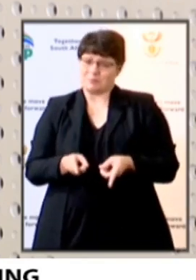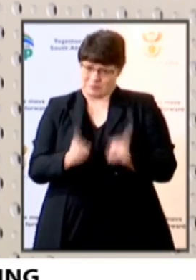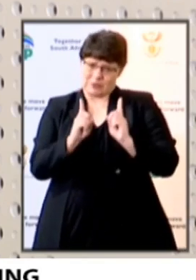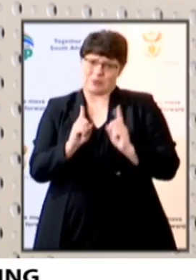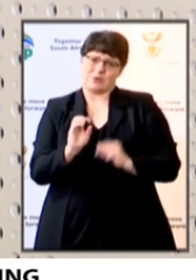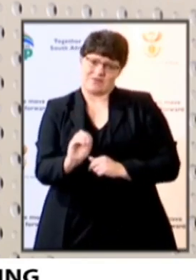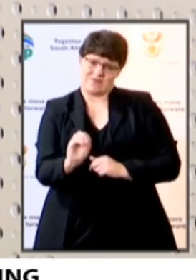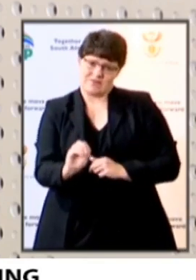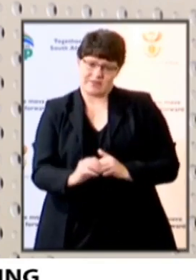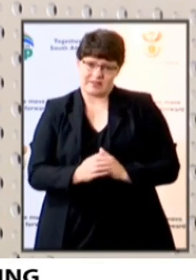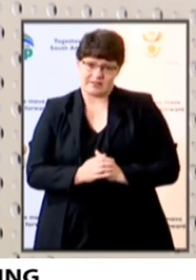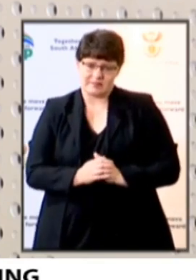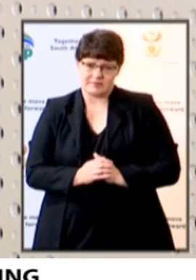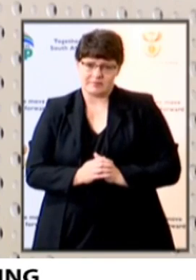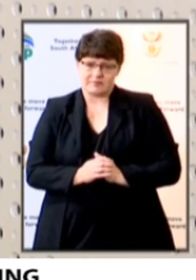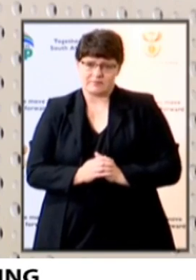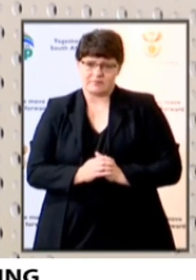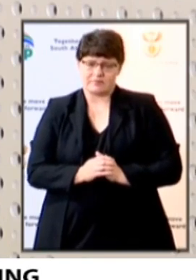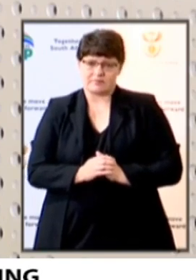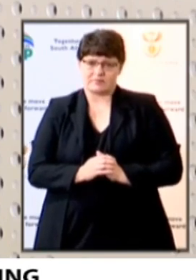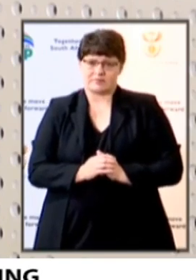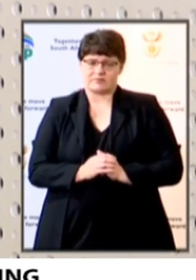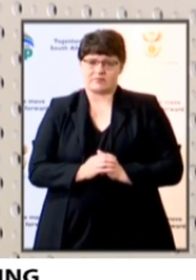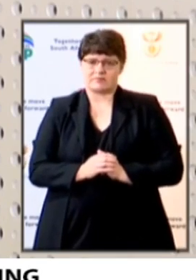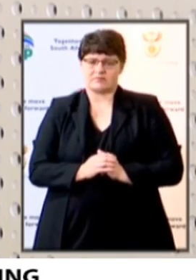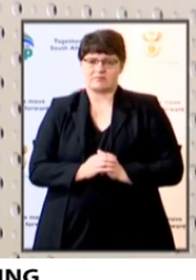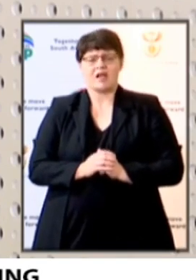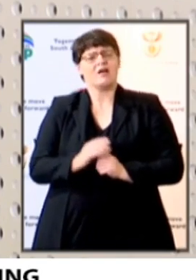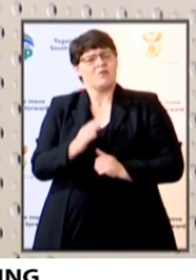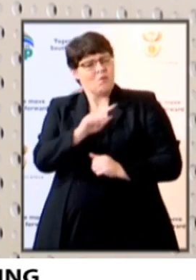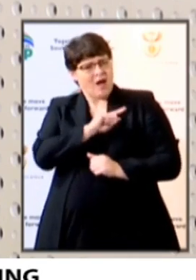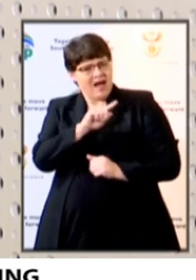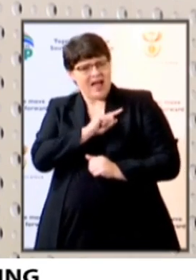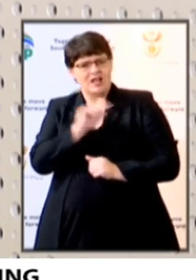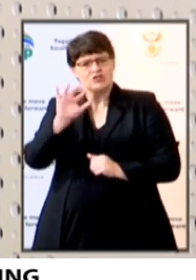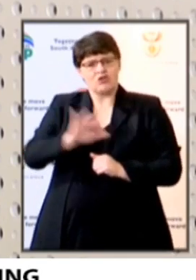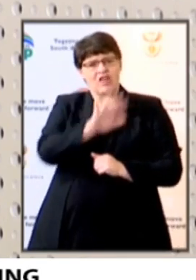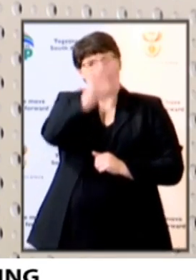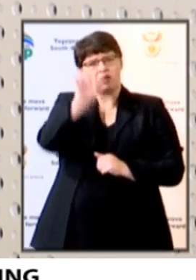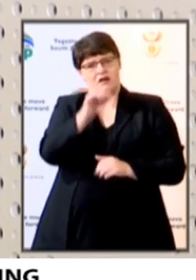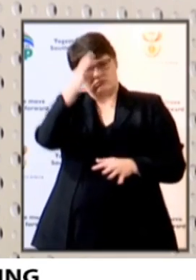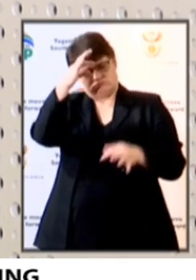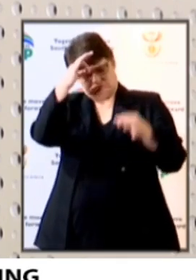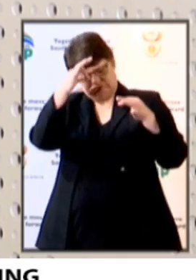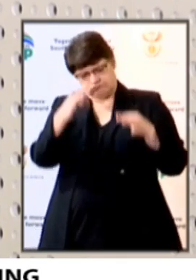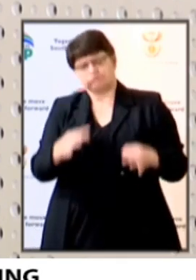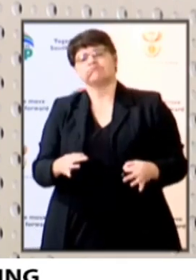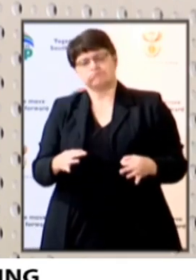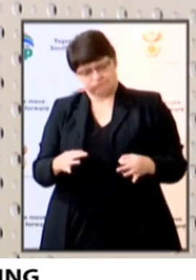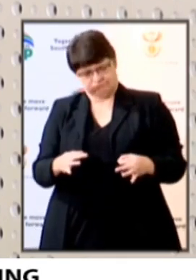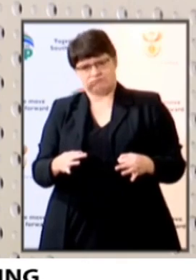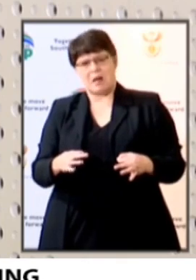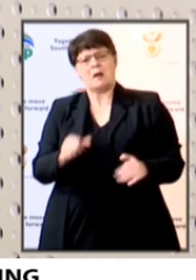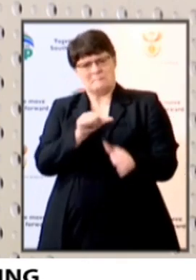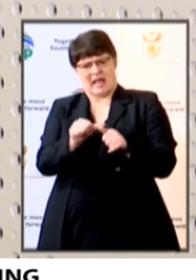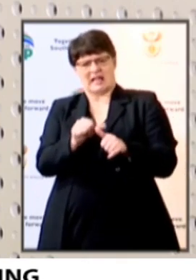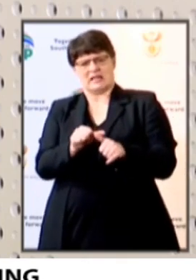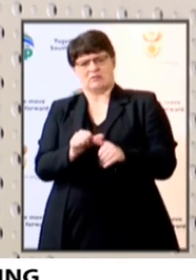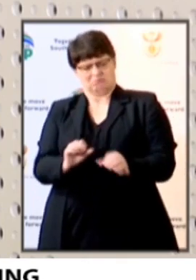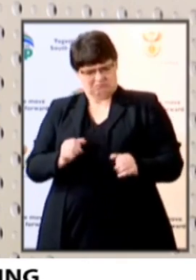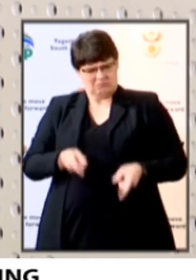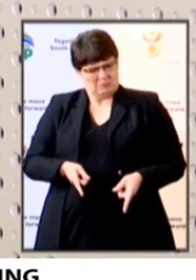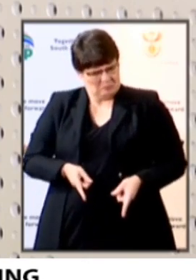And that's why the president and the cabinet and the country has taken these aggressive